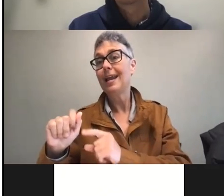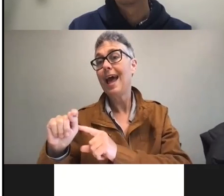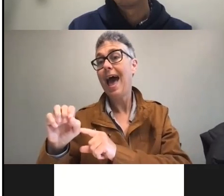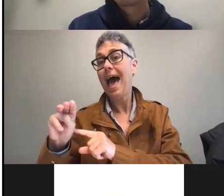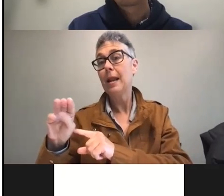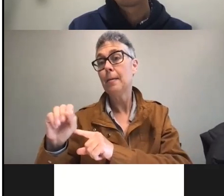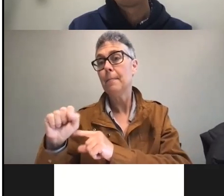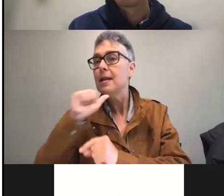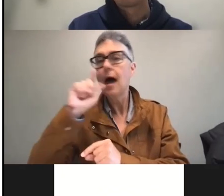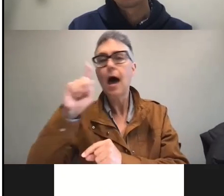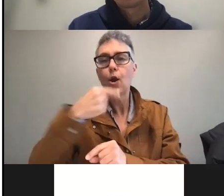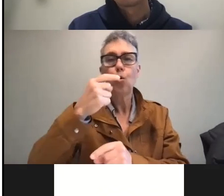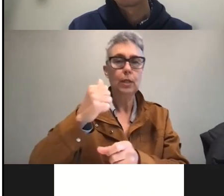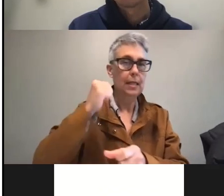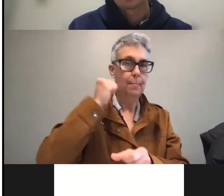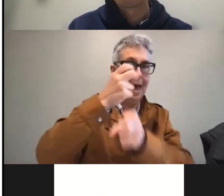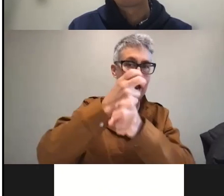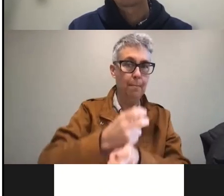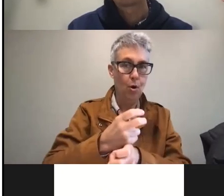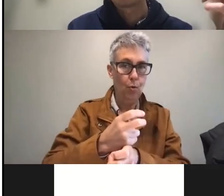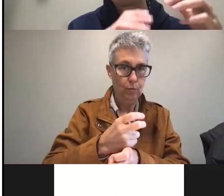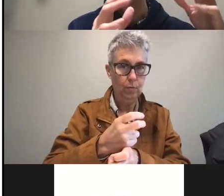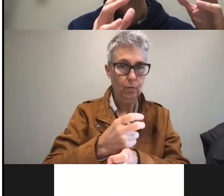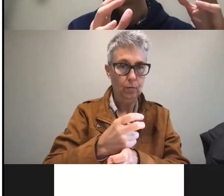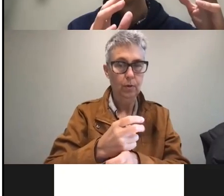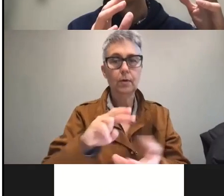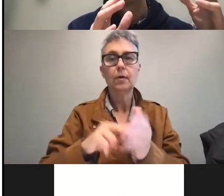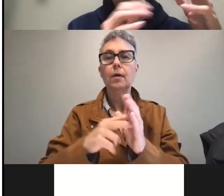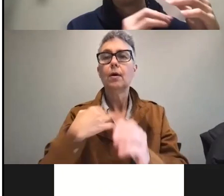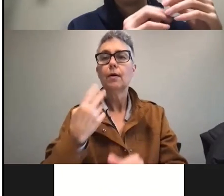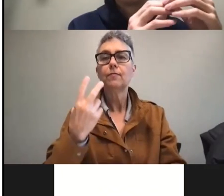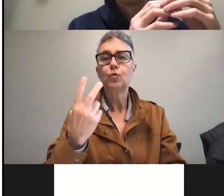right? So here, what we do is we will have two